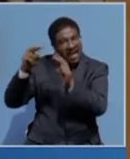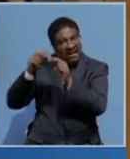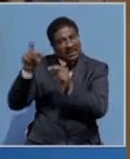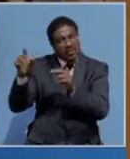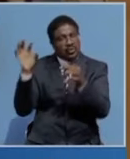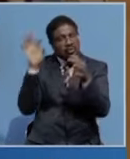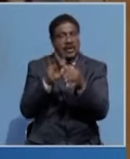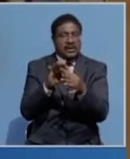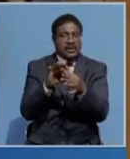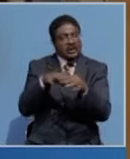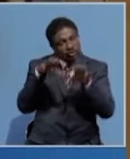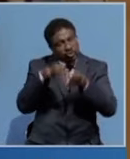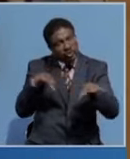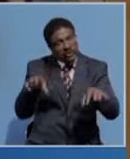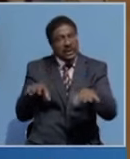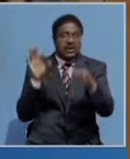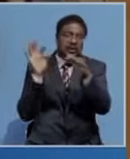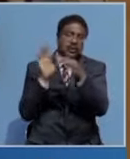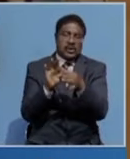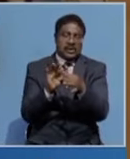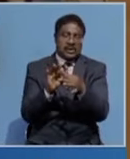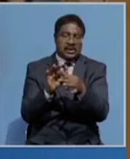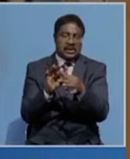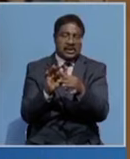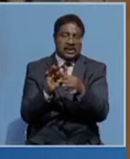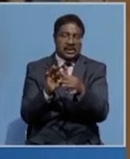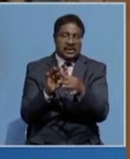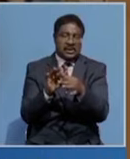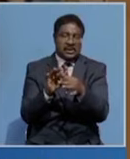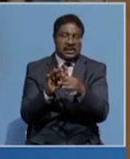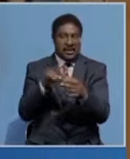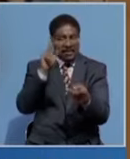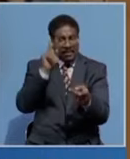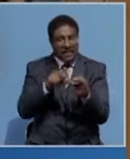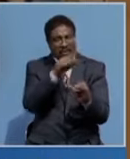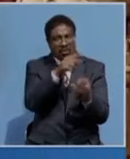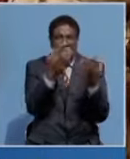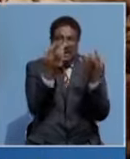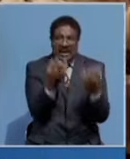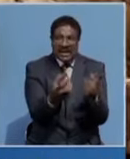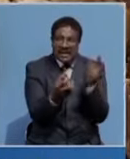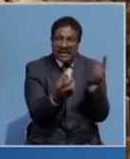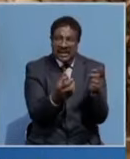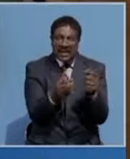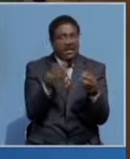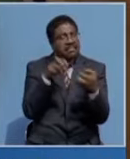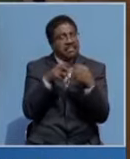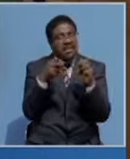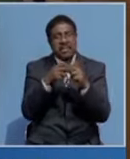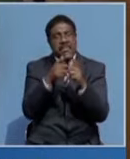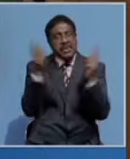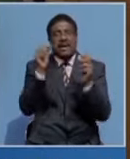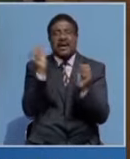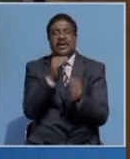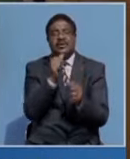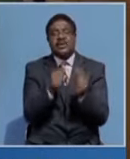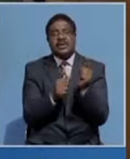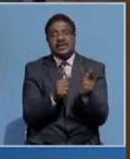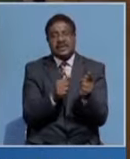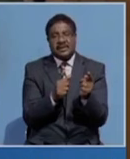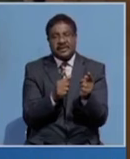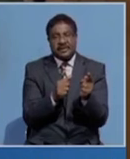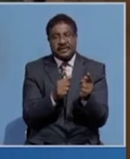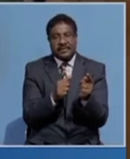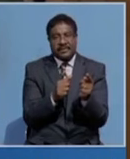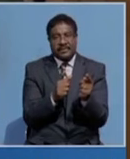most. With this drought in Zambia, it has hit us. We're trying to work at larger scales, we're trying to work